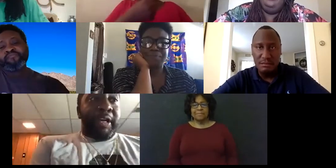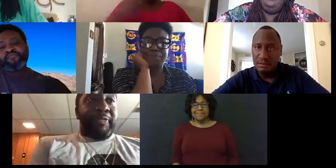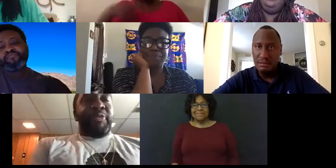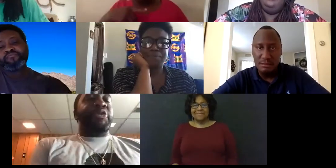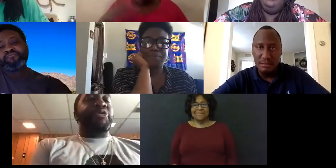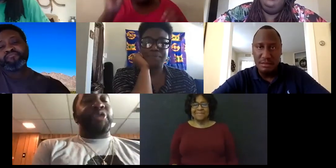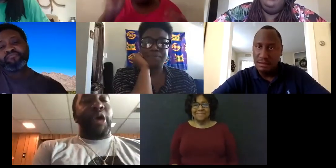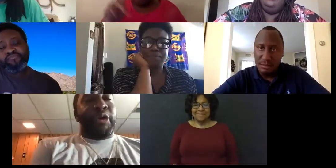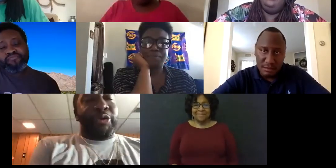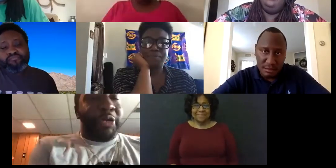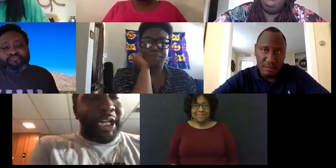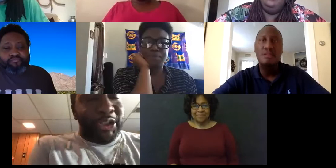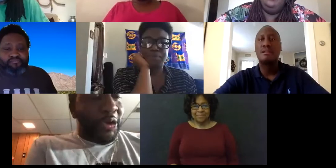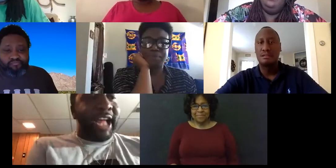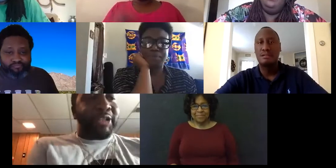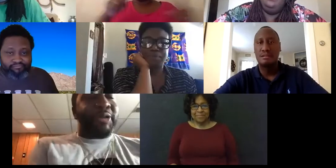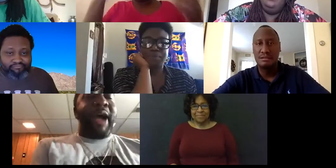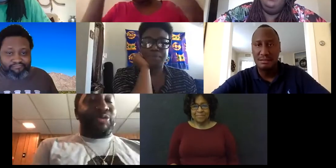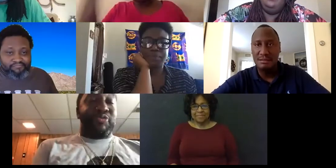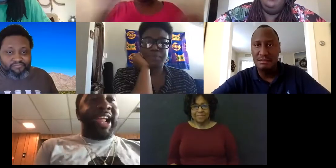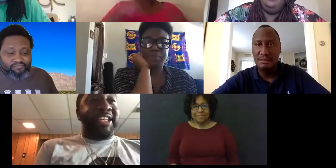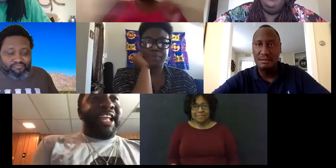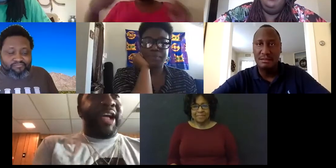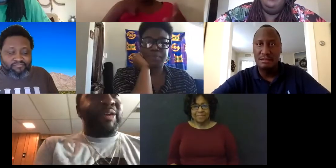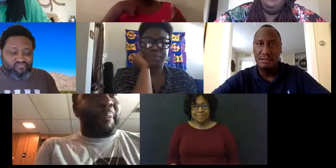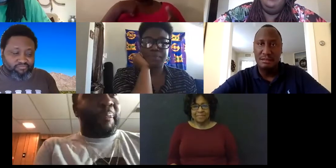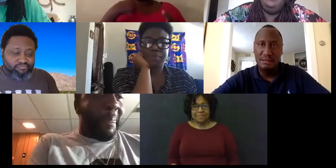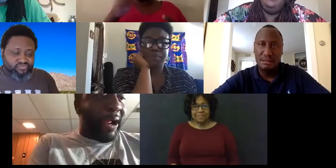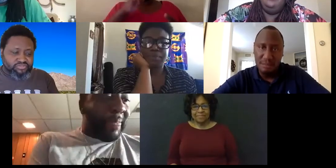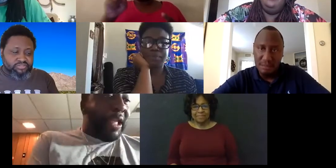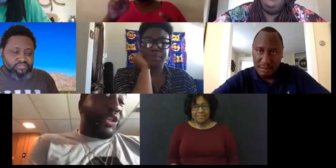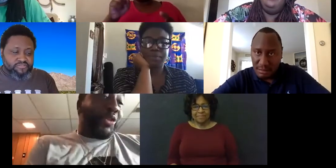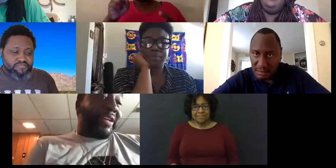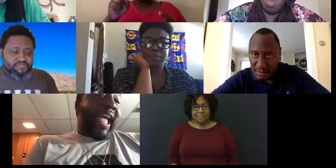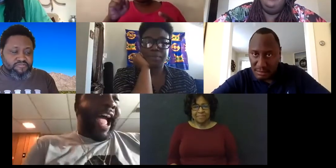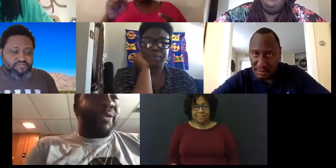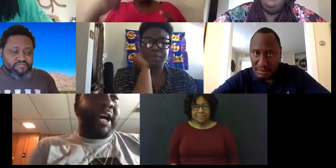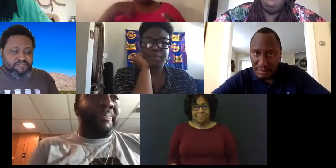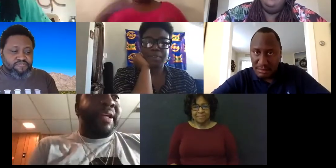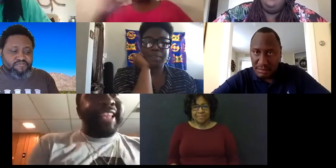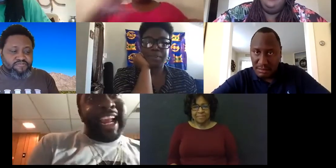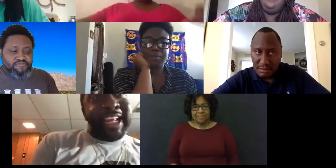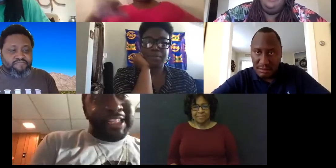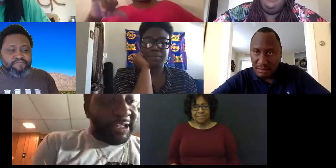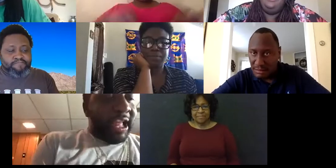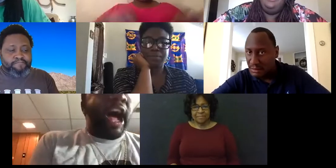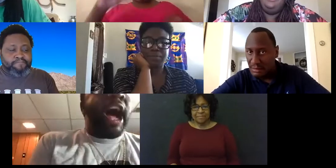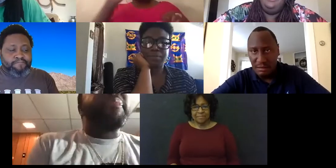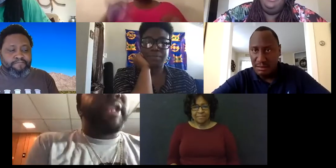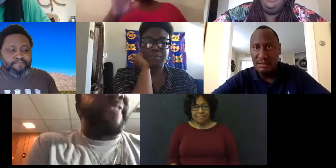being said, you know, if, no, you don't know, you guys don't know me. I was writing, I was prepared, I was trying to be prepared. So like, outcome,